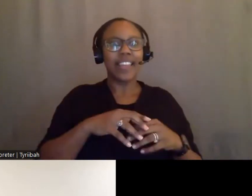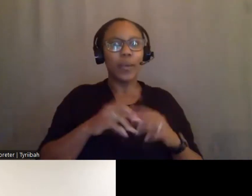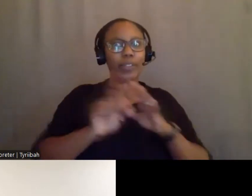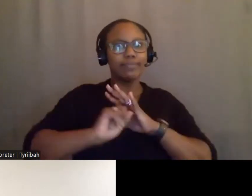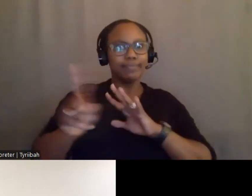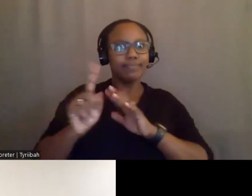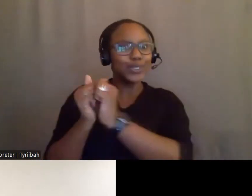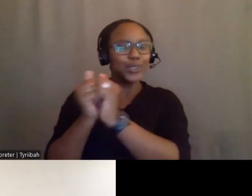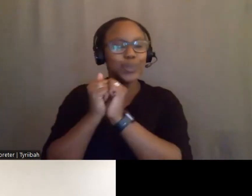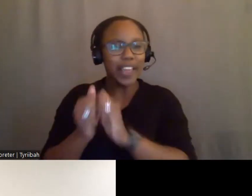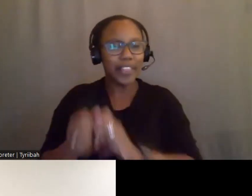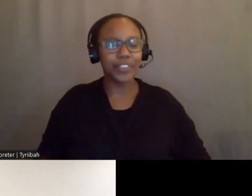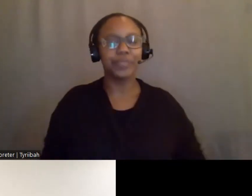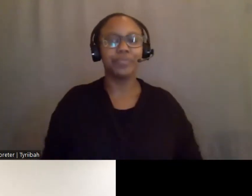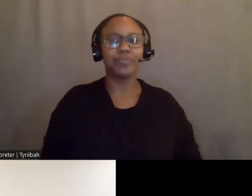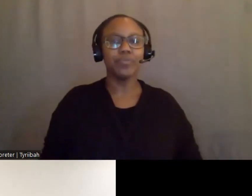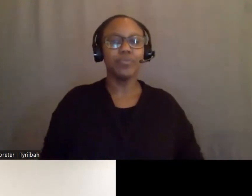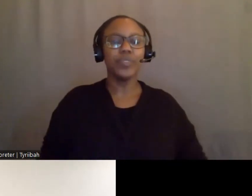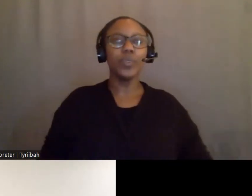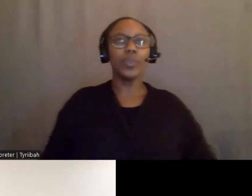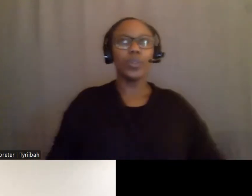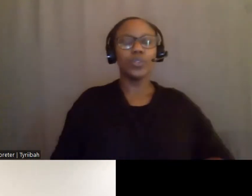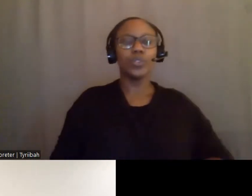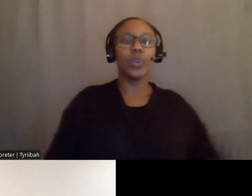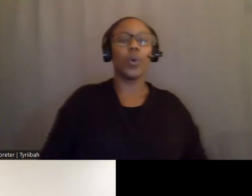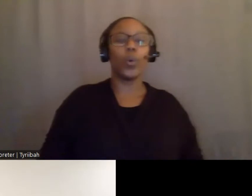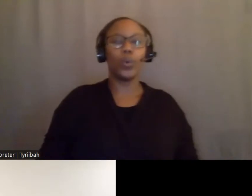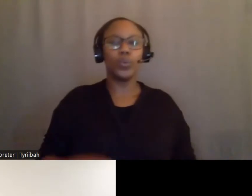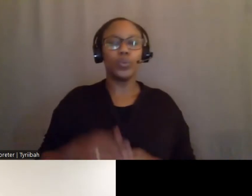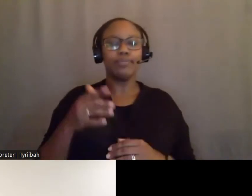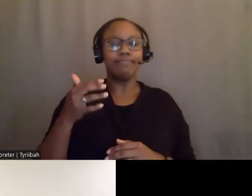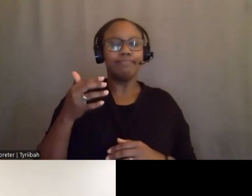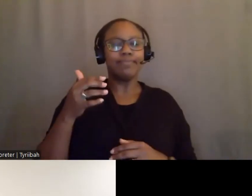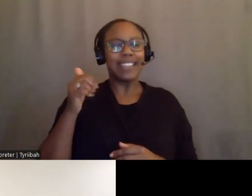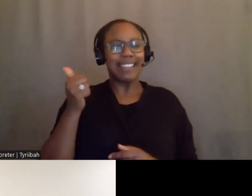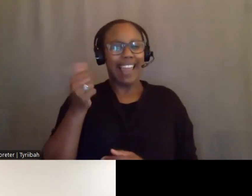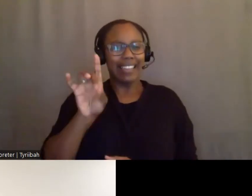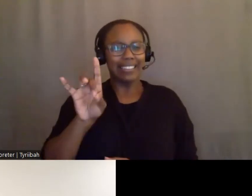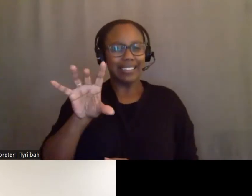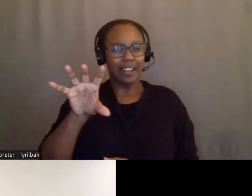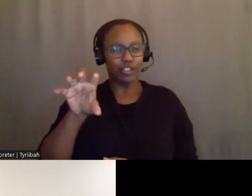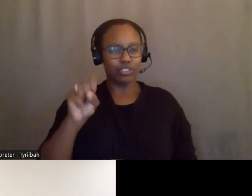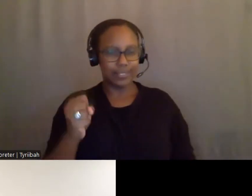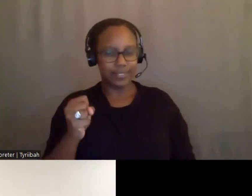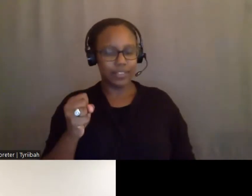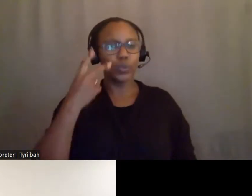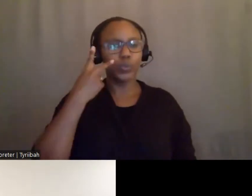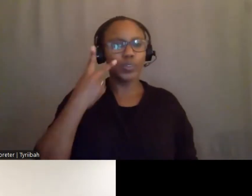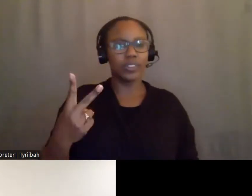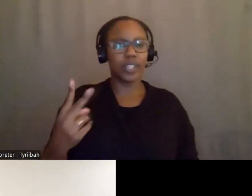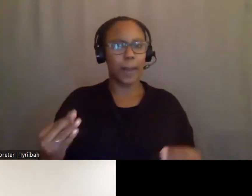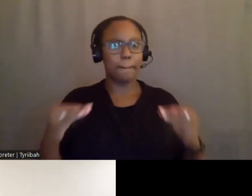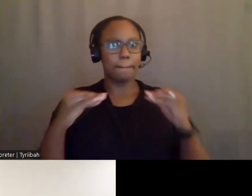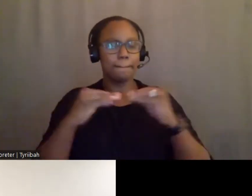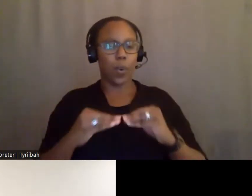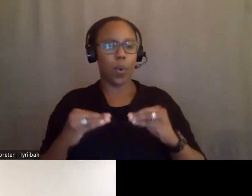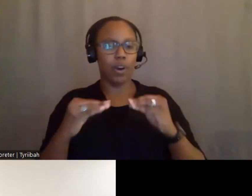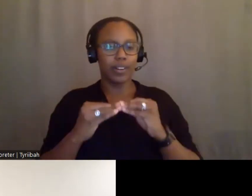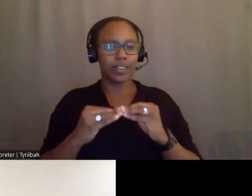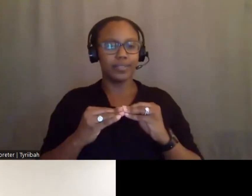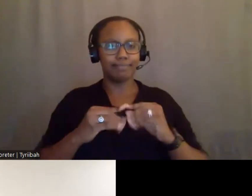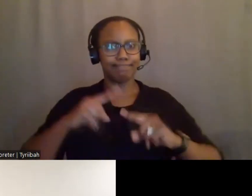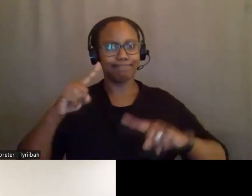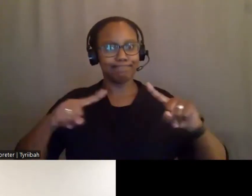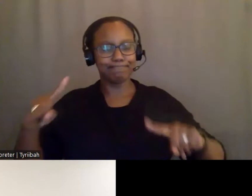it's really when you get into the 1800s that you see kind of more differentiated